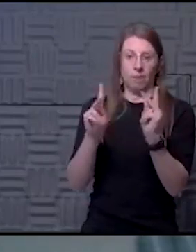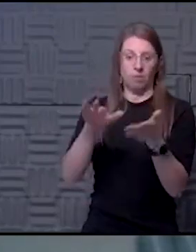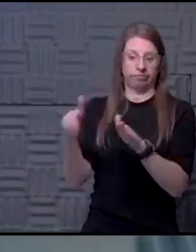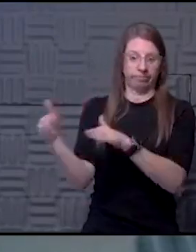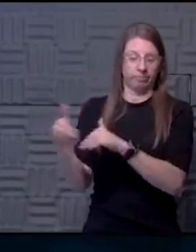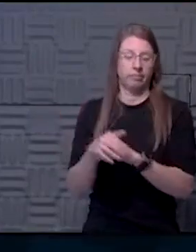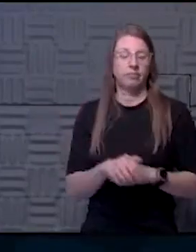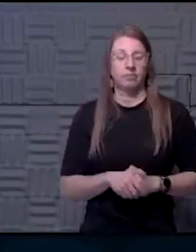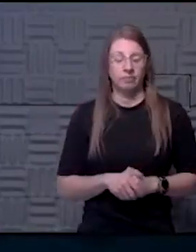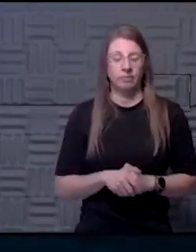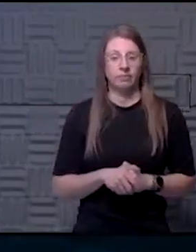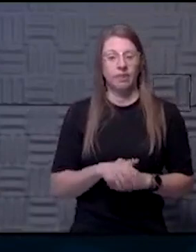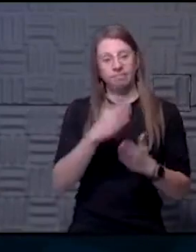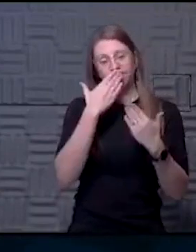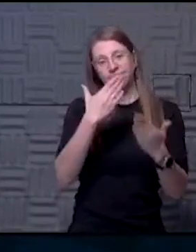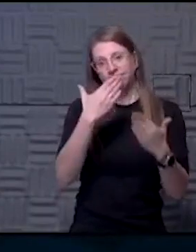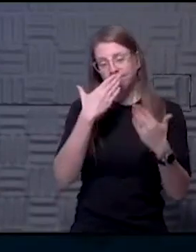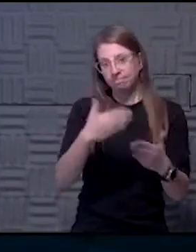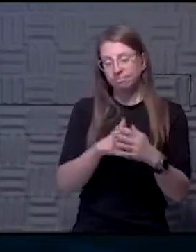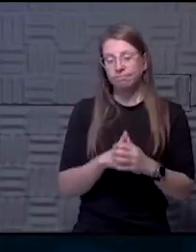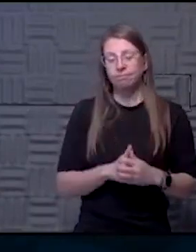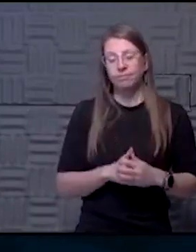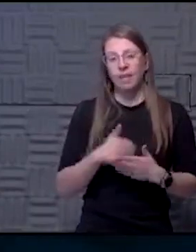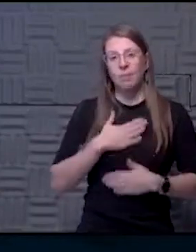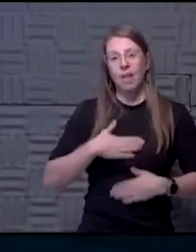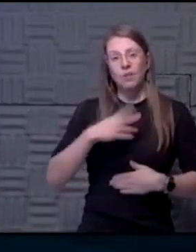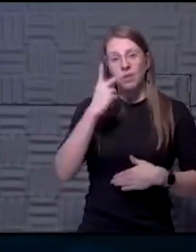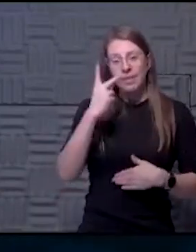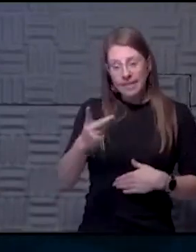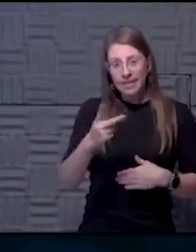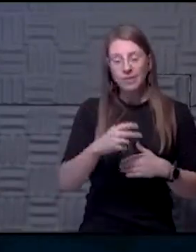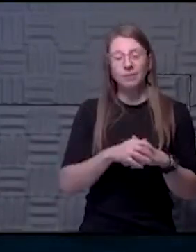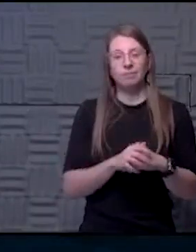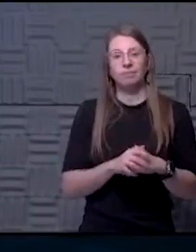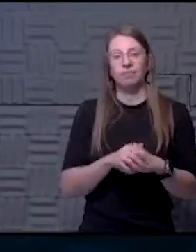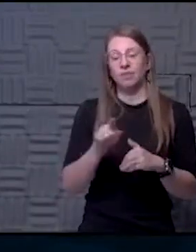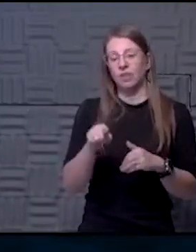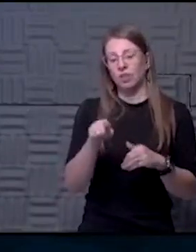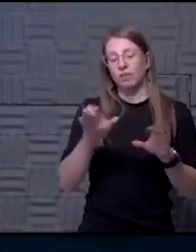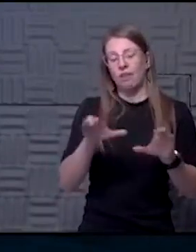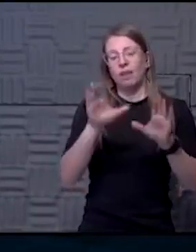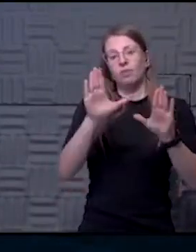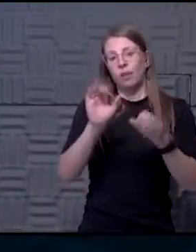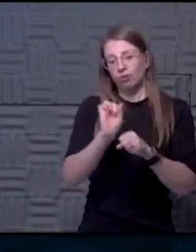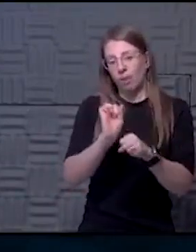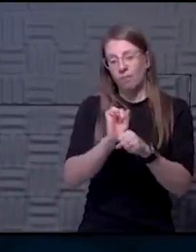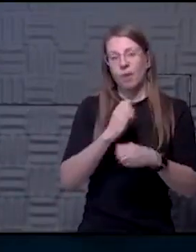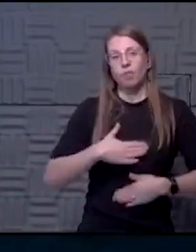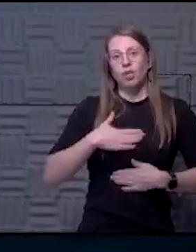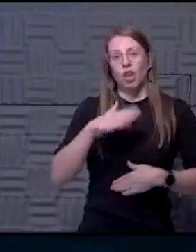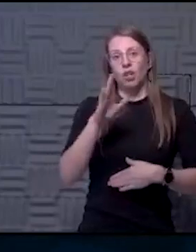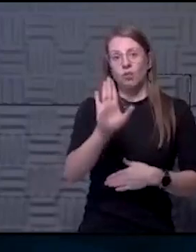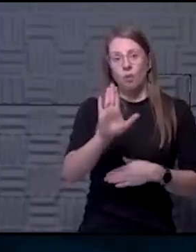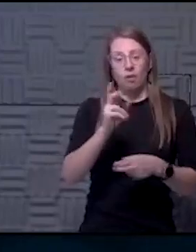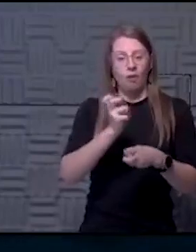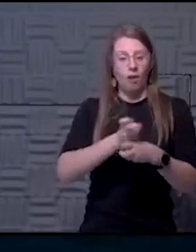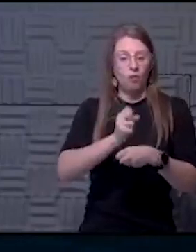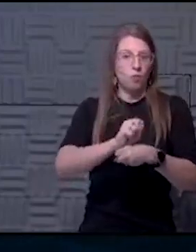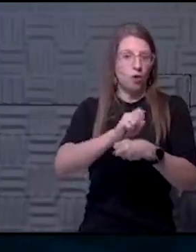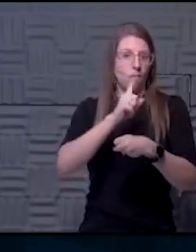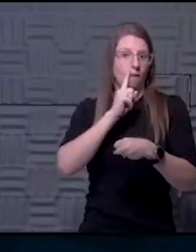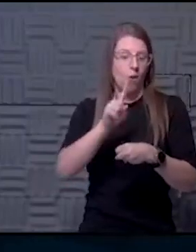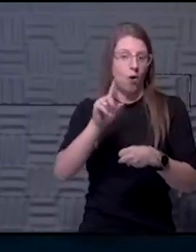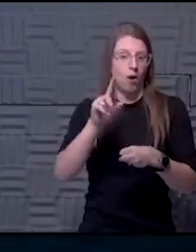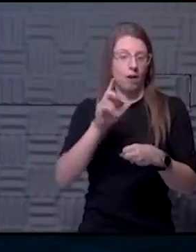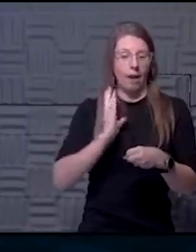term. Mayor, thank you. It's been a pleasure to see you. Sir, you've just done a great job, and we so appreciate how hard you've worked for the city and for the Core